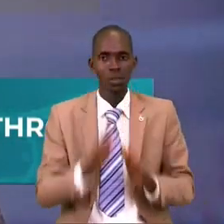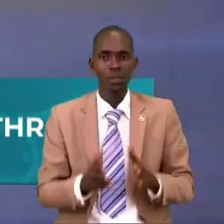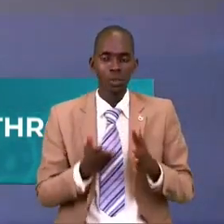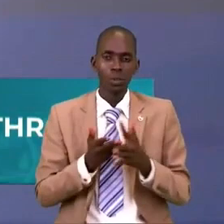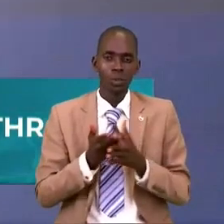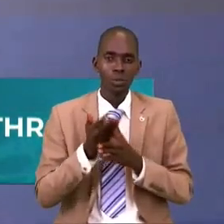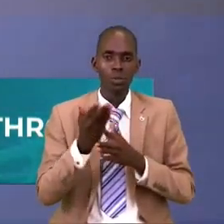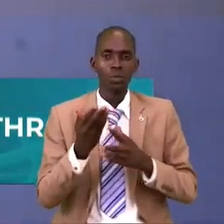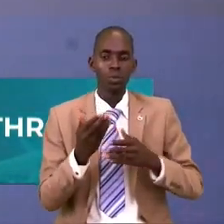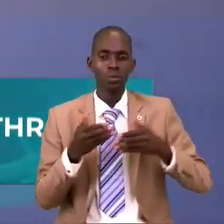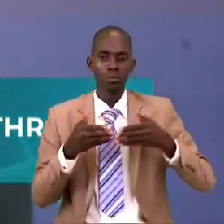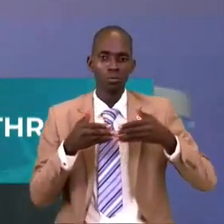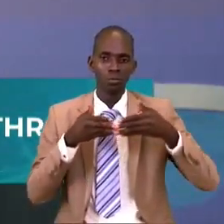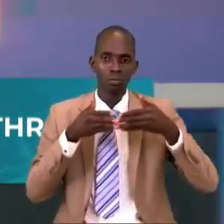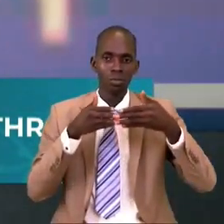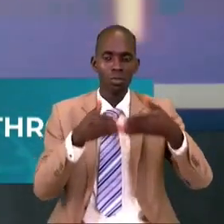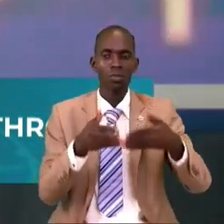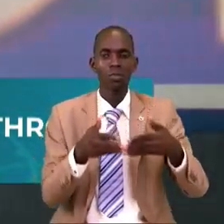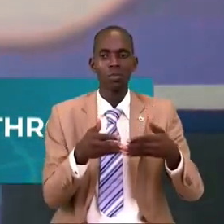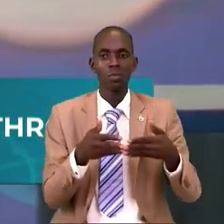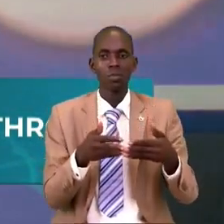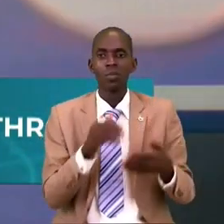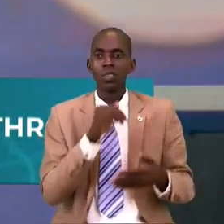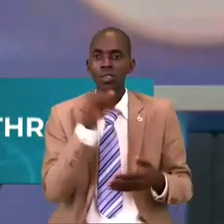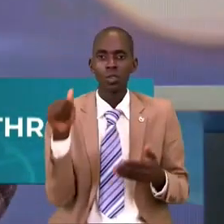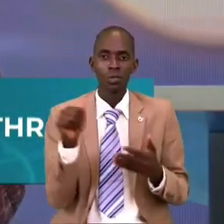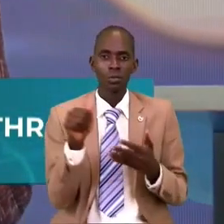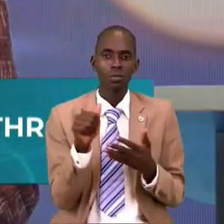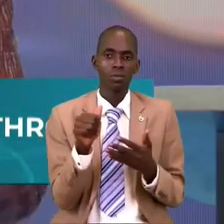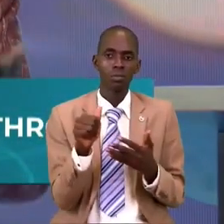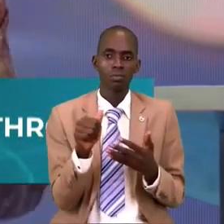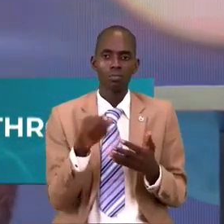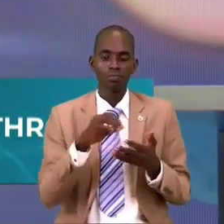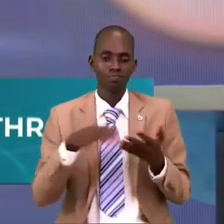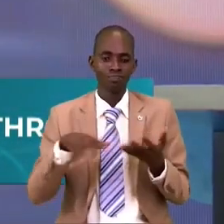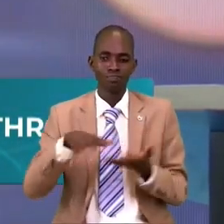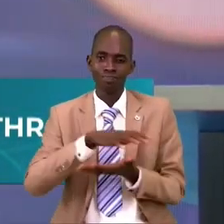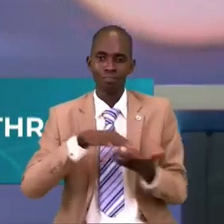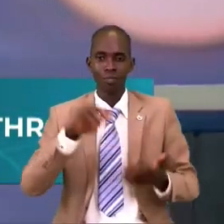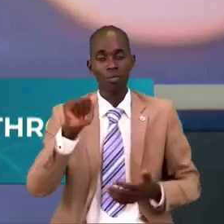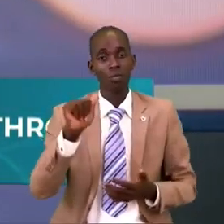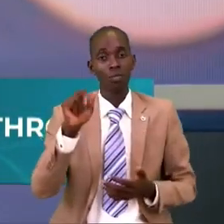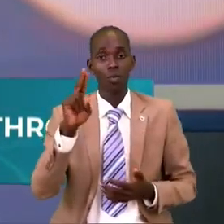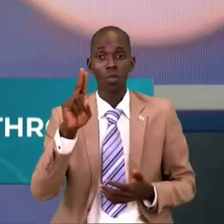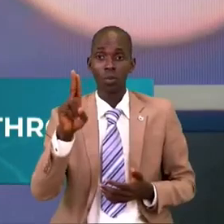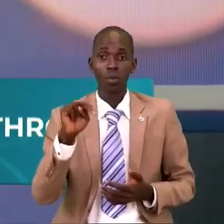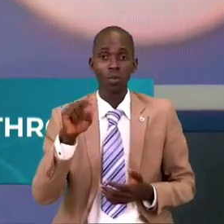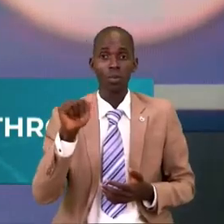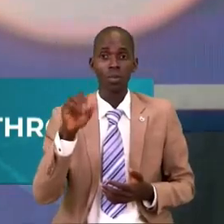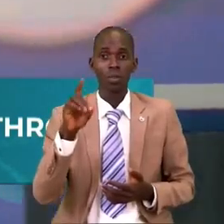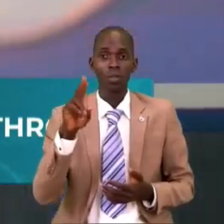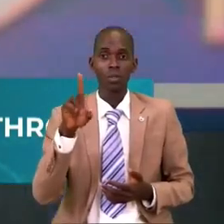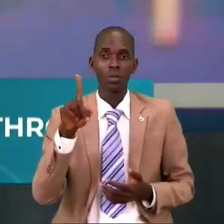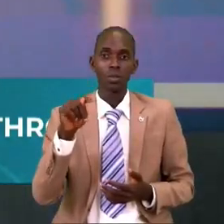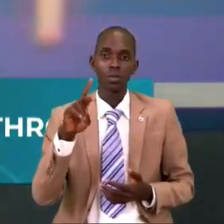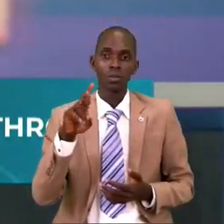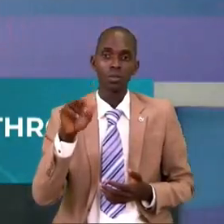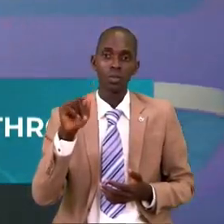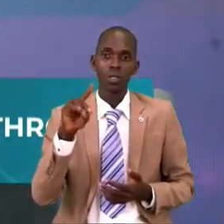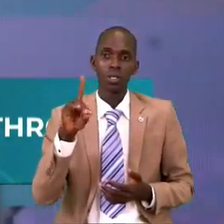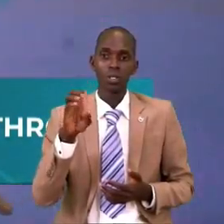we came to the Lord, we were unrighteous. Now, if we say we have come to the Lord and